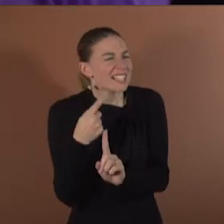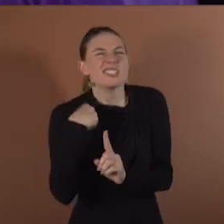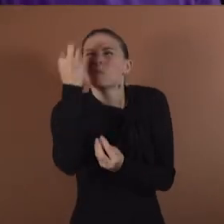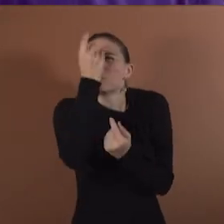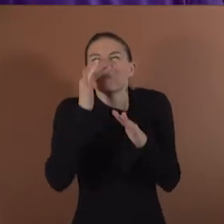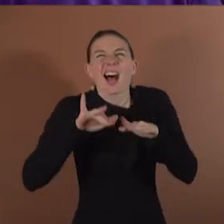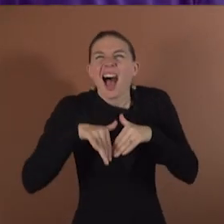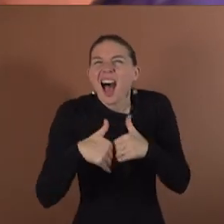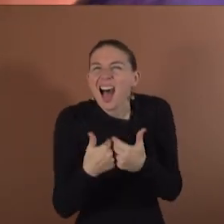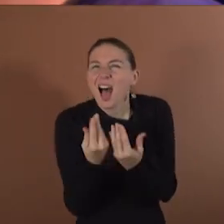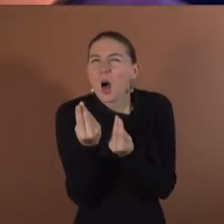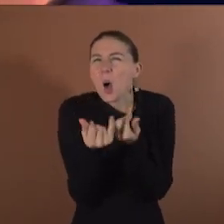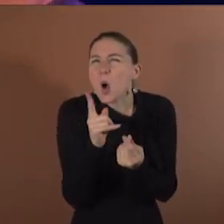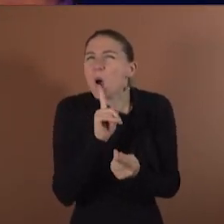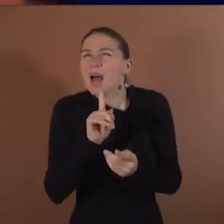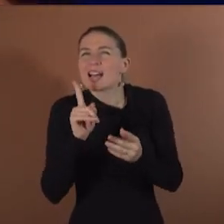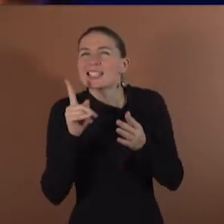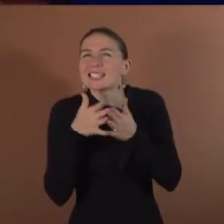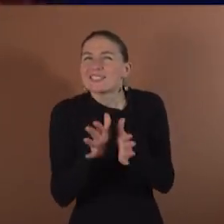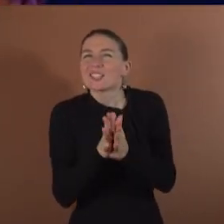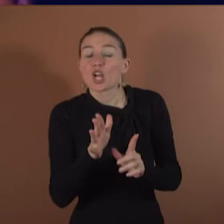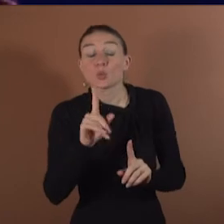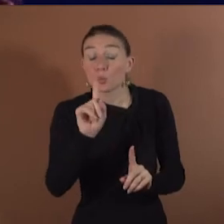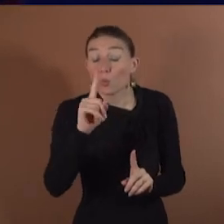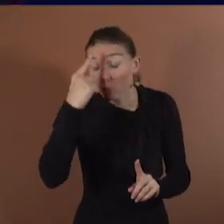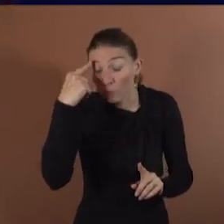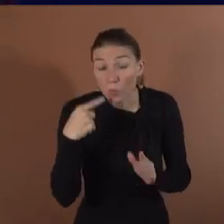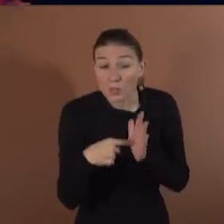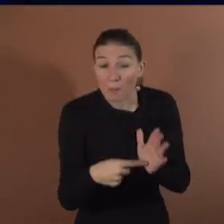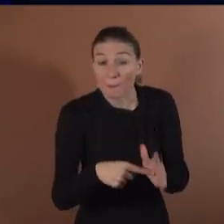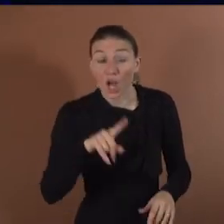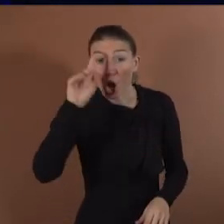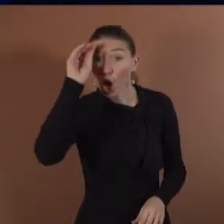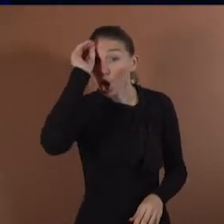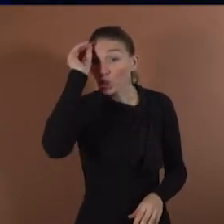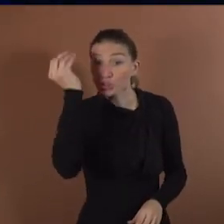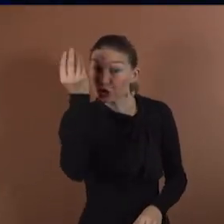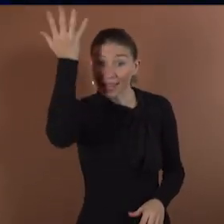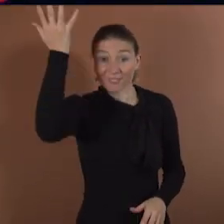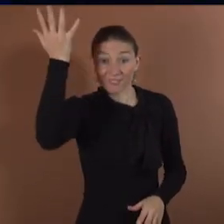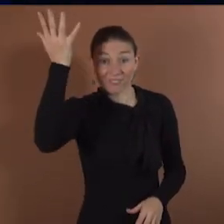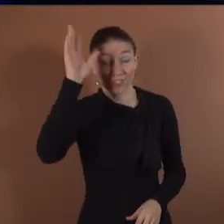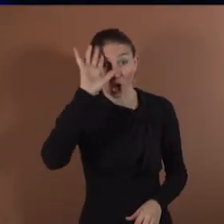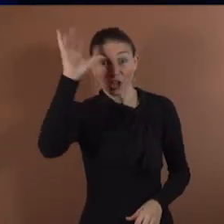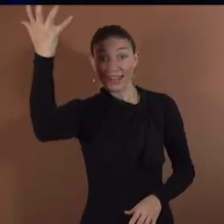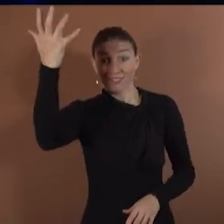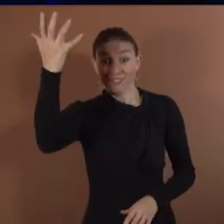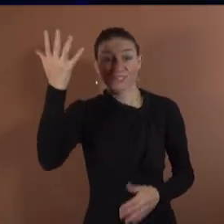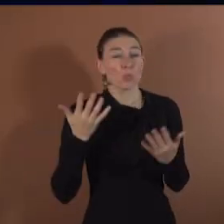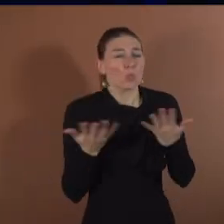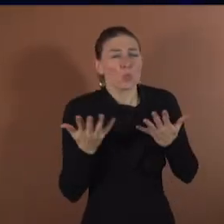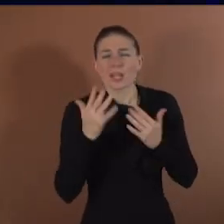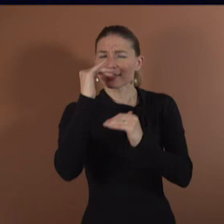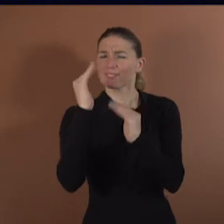it means. I have a simple definition of creative. For me, creative is the opposite of boring. It's as simple as that. And boring is pure,